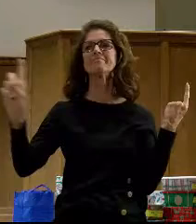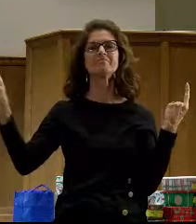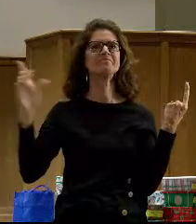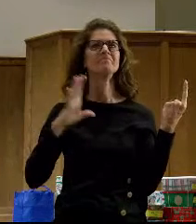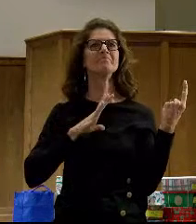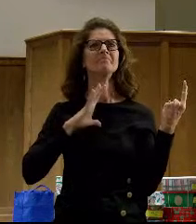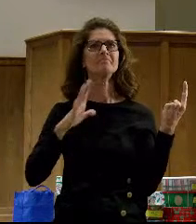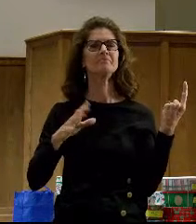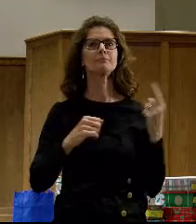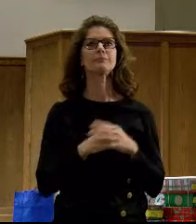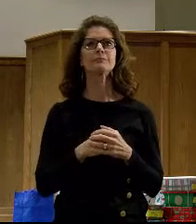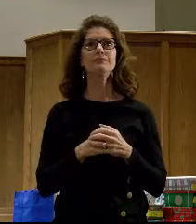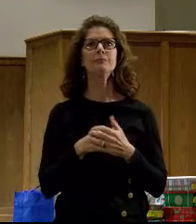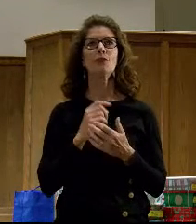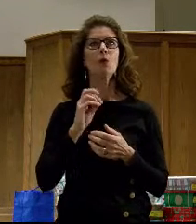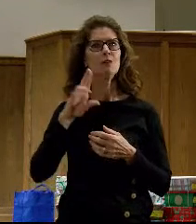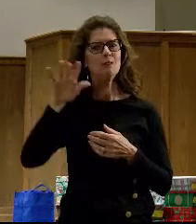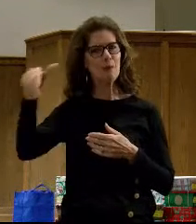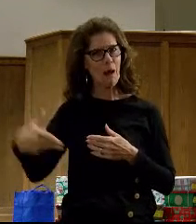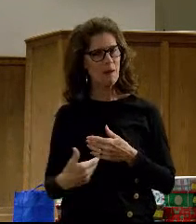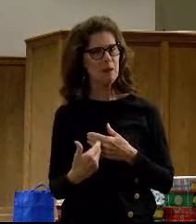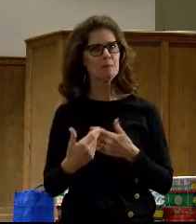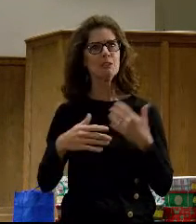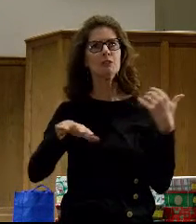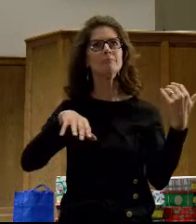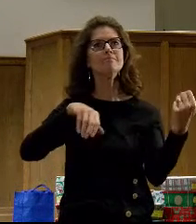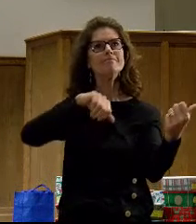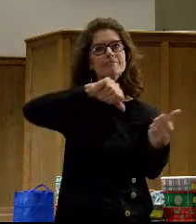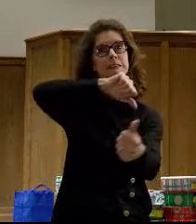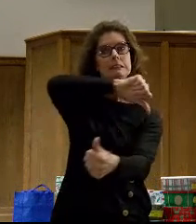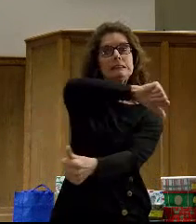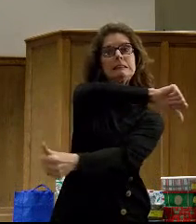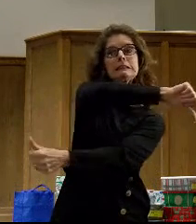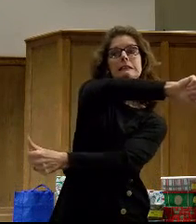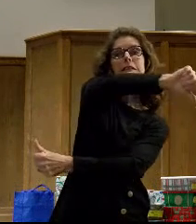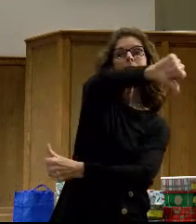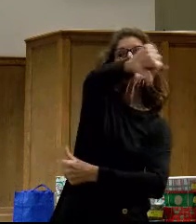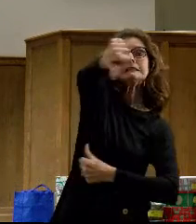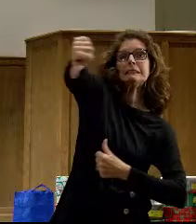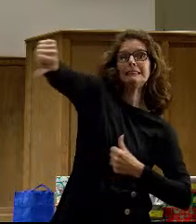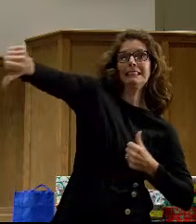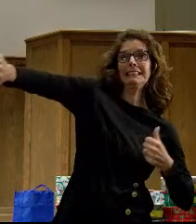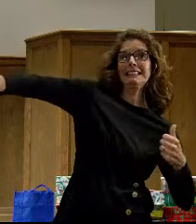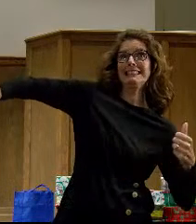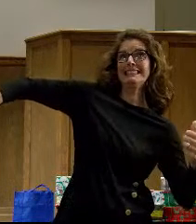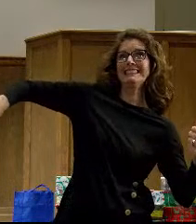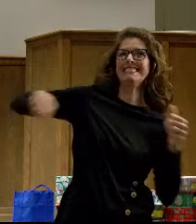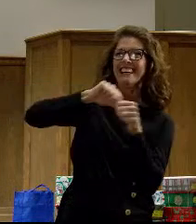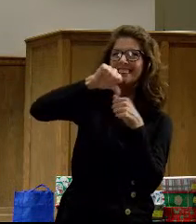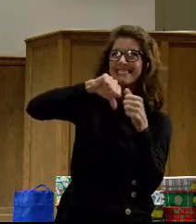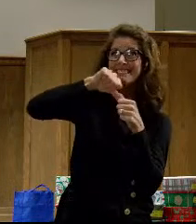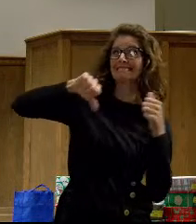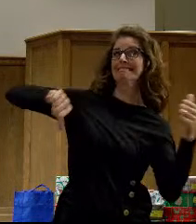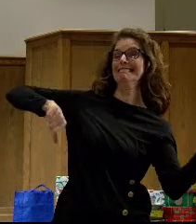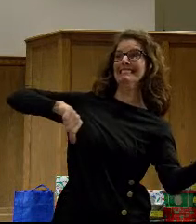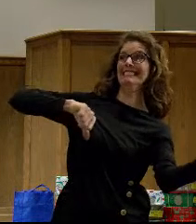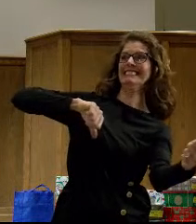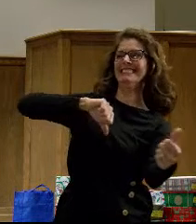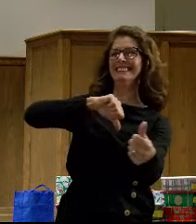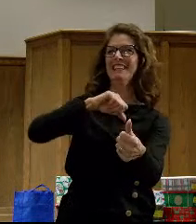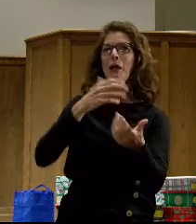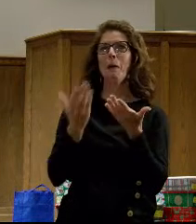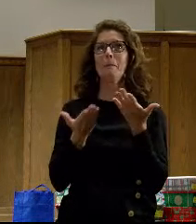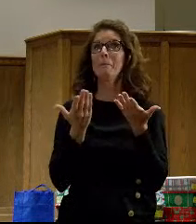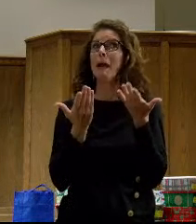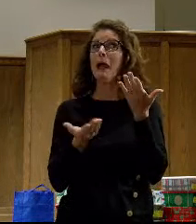And others of you are welcome to stick around and visit in socially distanced, appropriate ways preferably outside if you can, in the